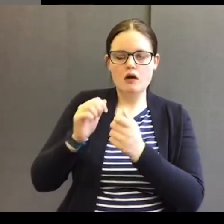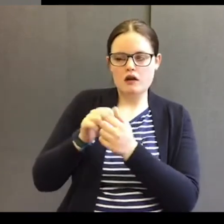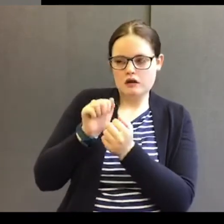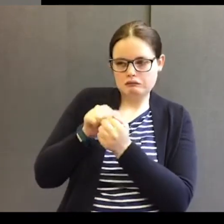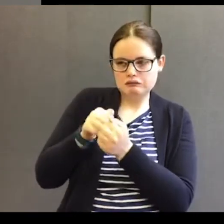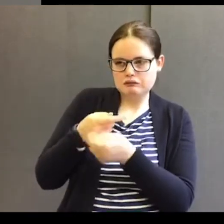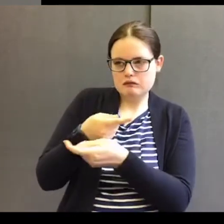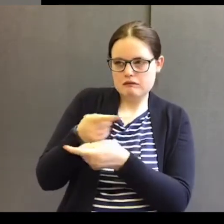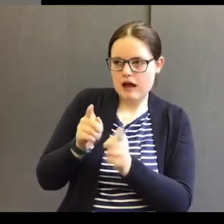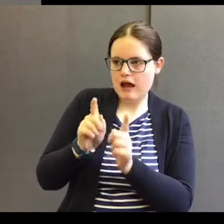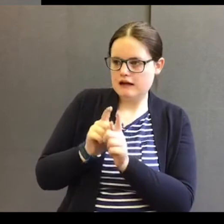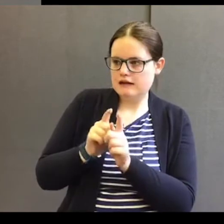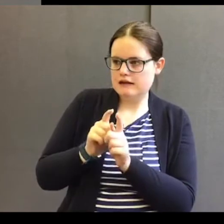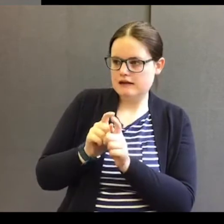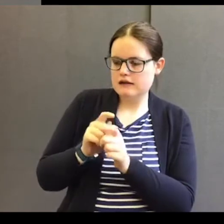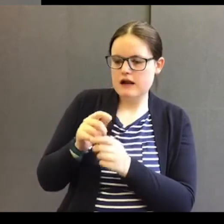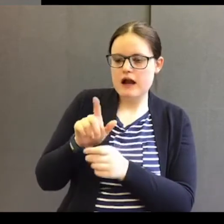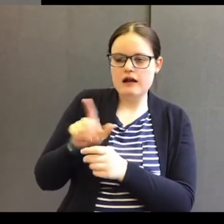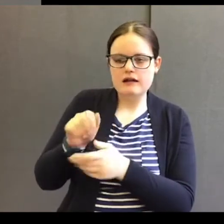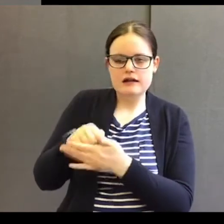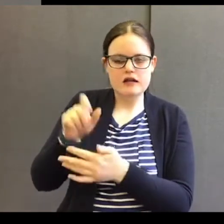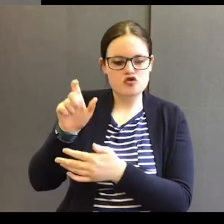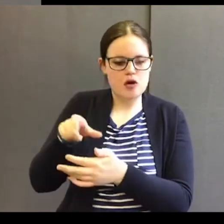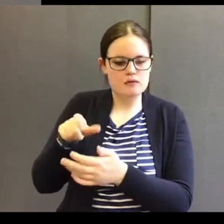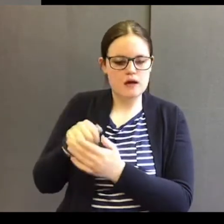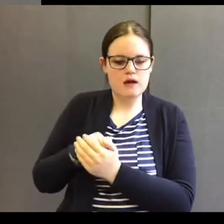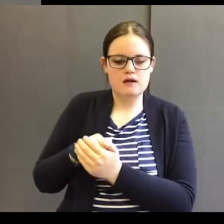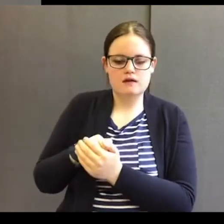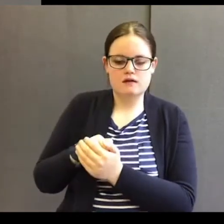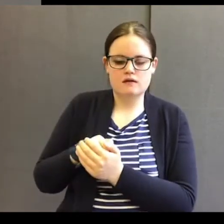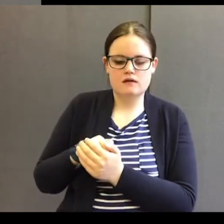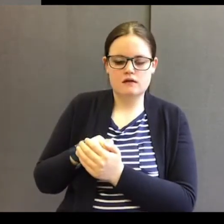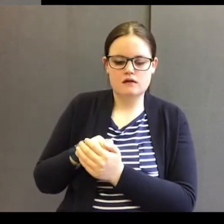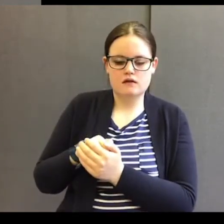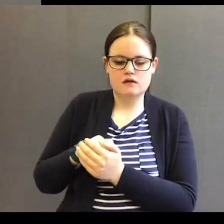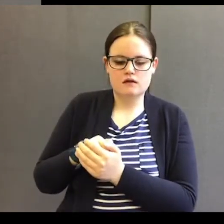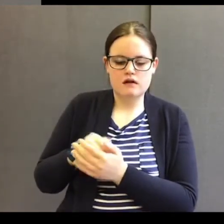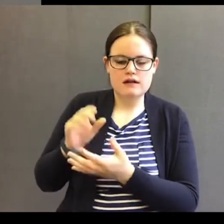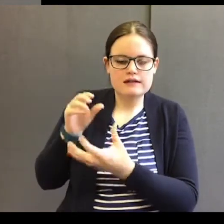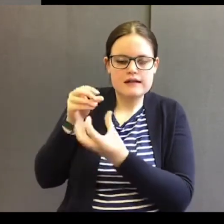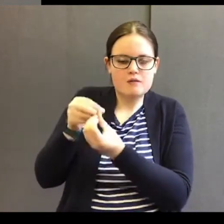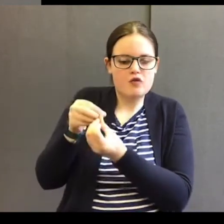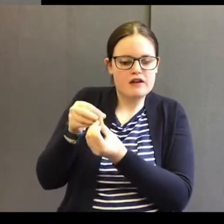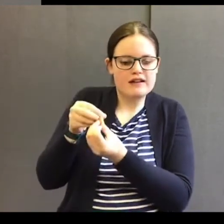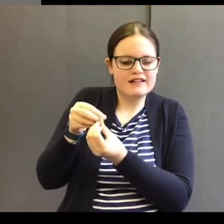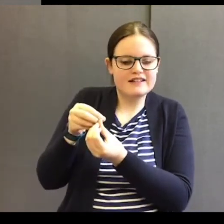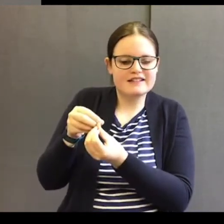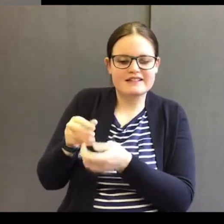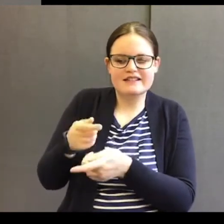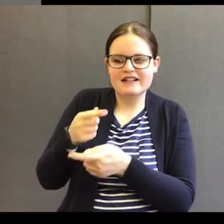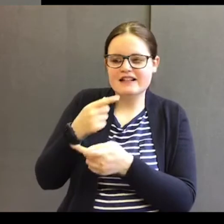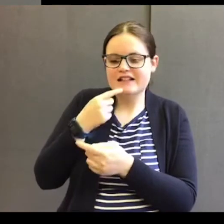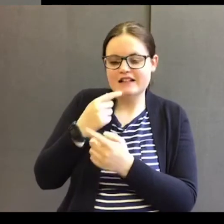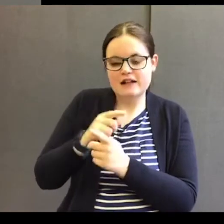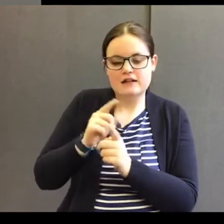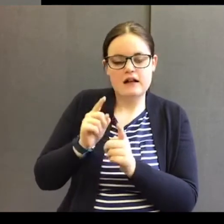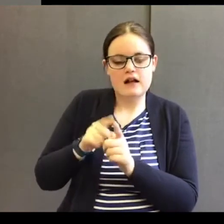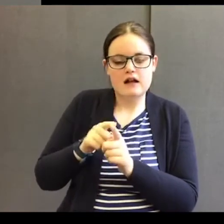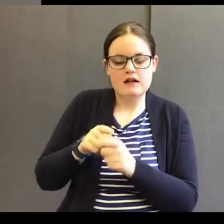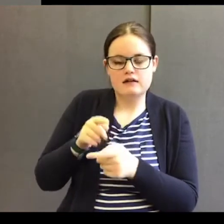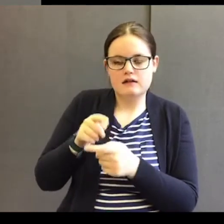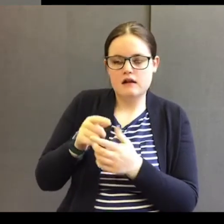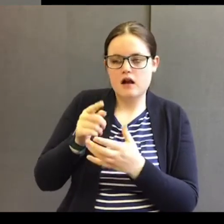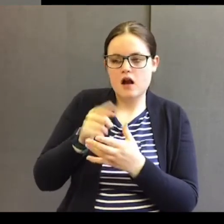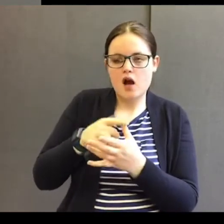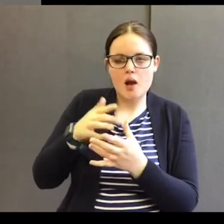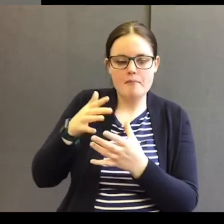the words that are recorded for us later in the chapter, it's just a summary. It tells